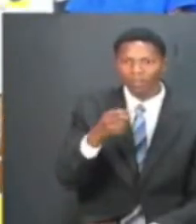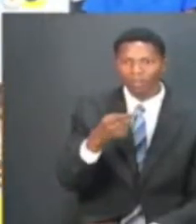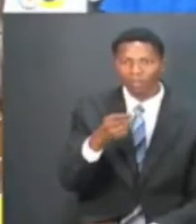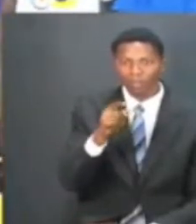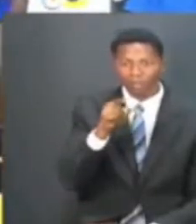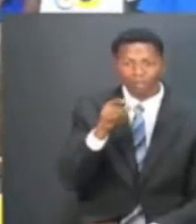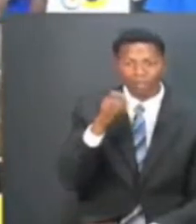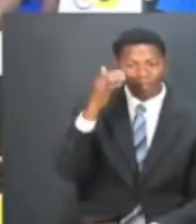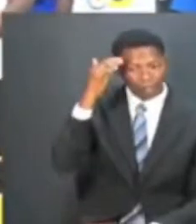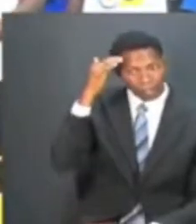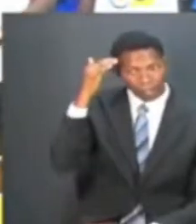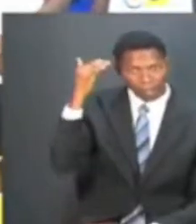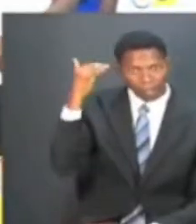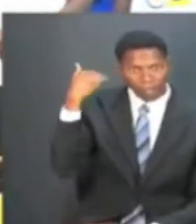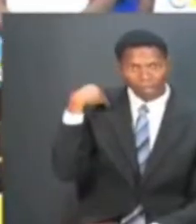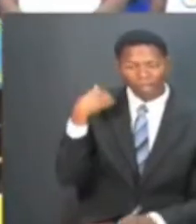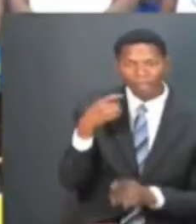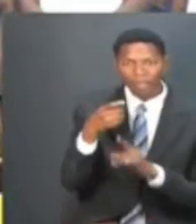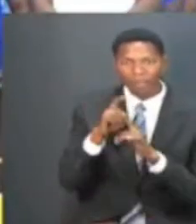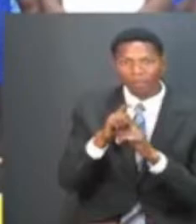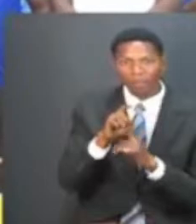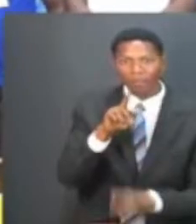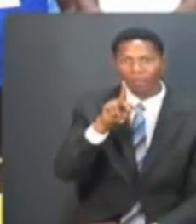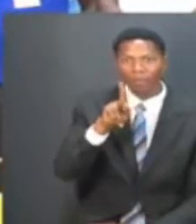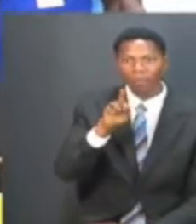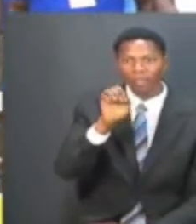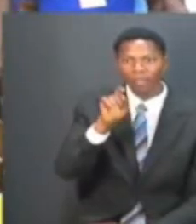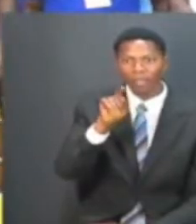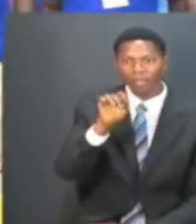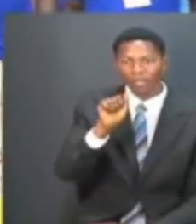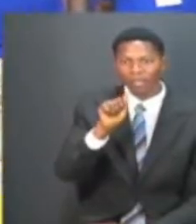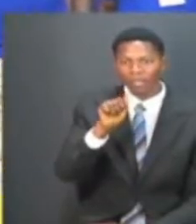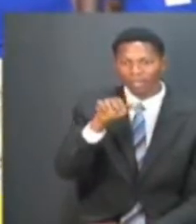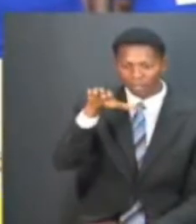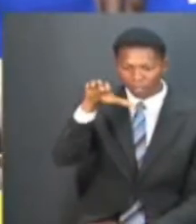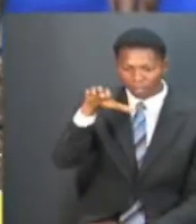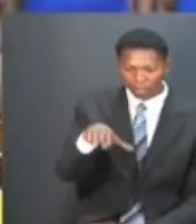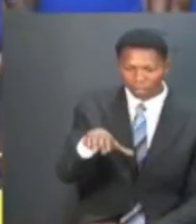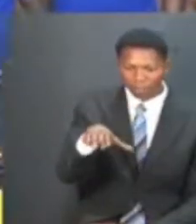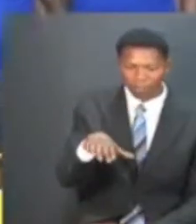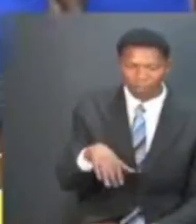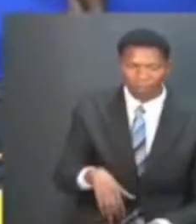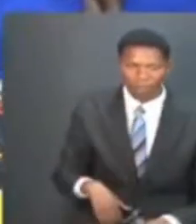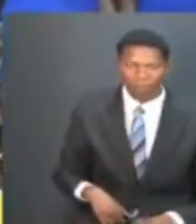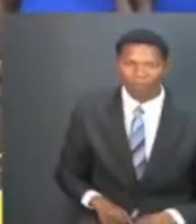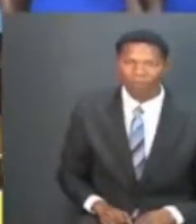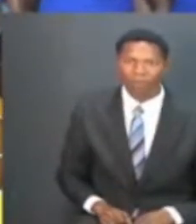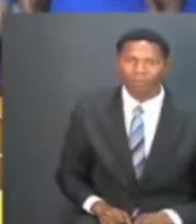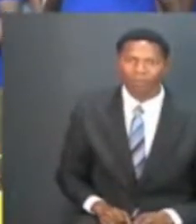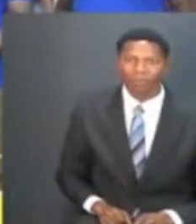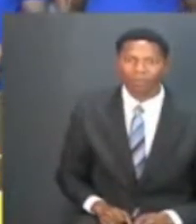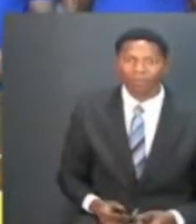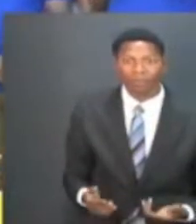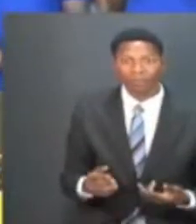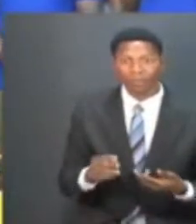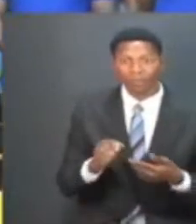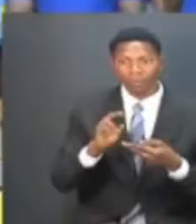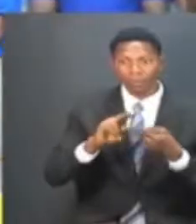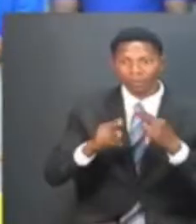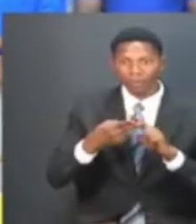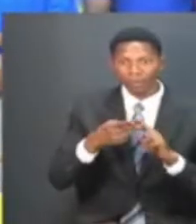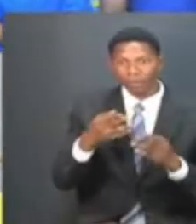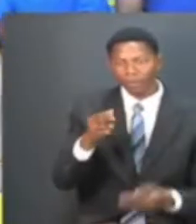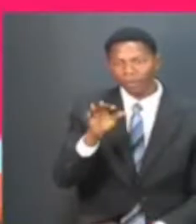headmaster. They are from Keta constituency. They numbered